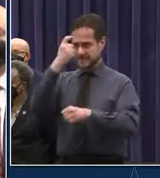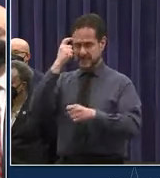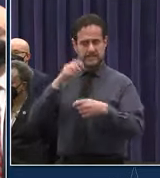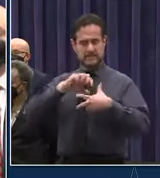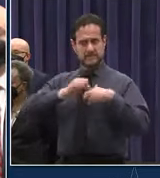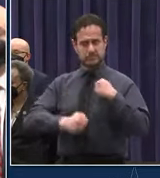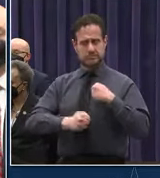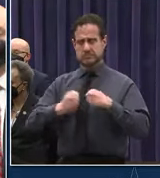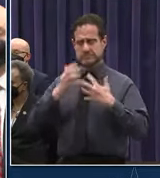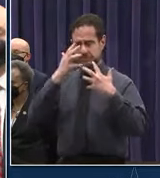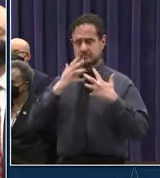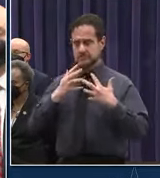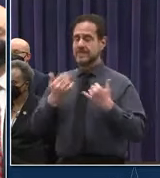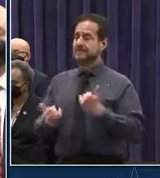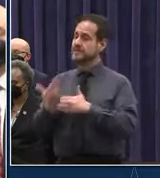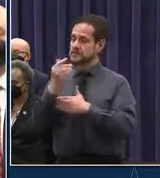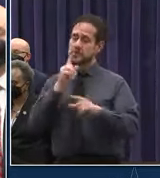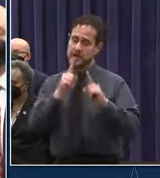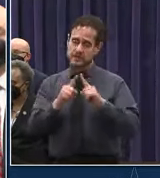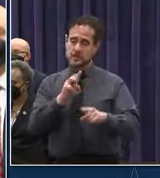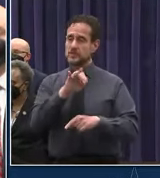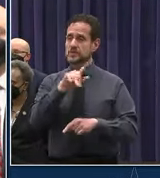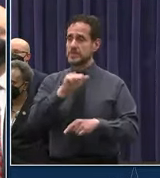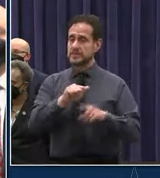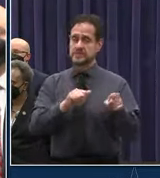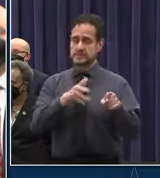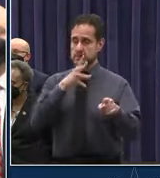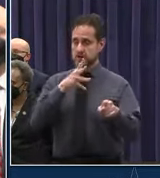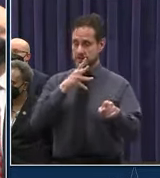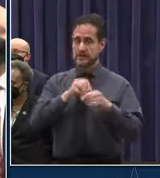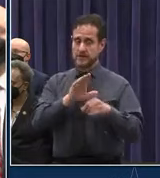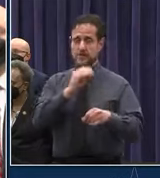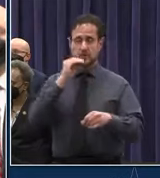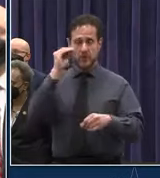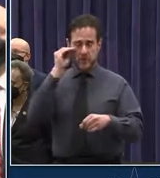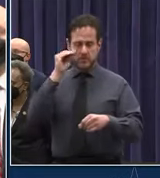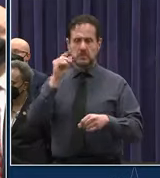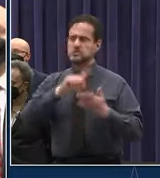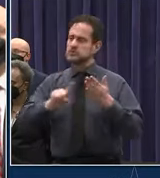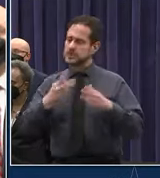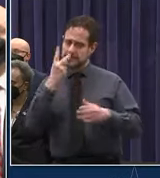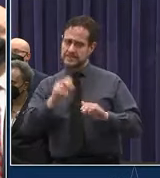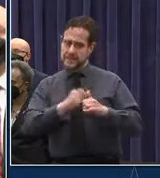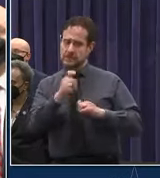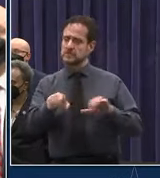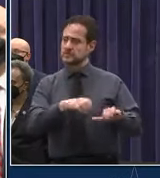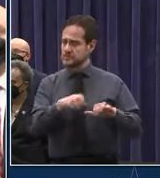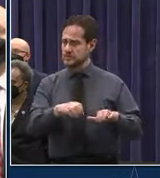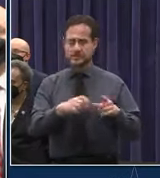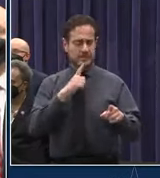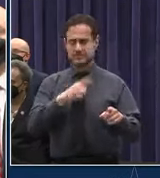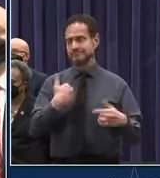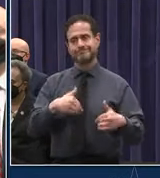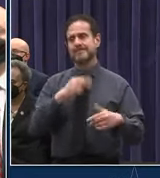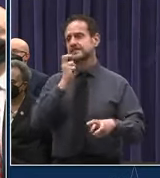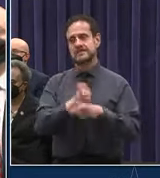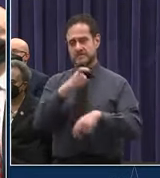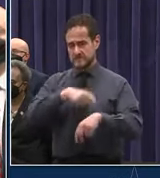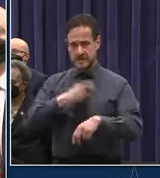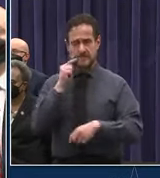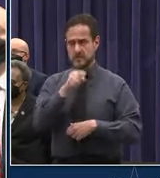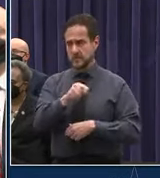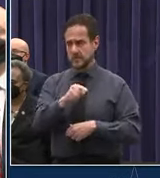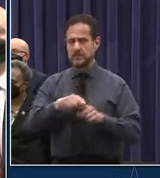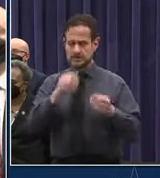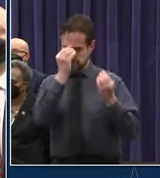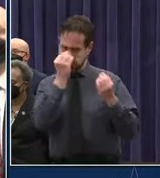with Melissa's mother in her home, not only to check in on her during this especially tough time, but to also